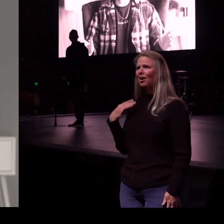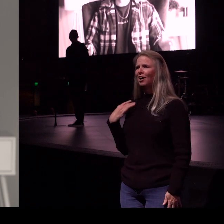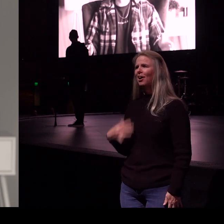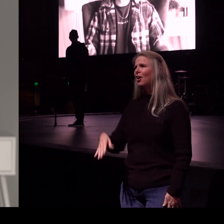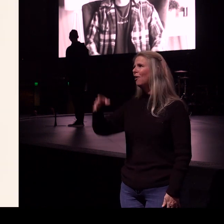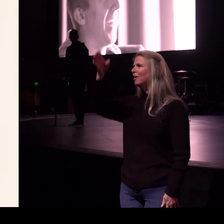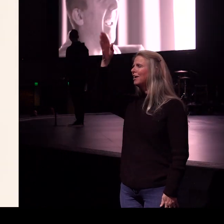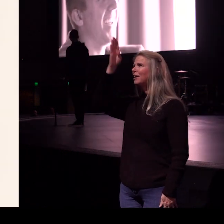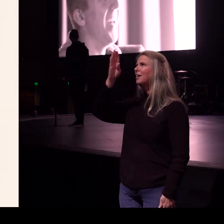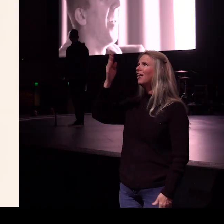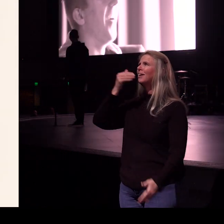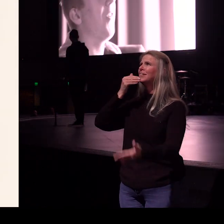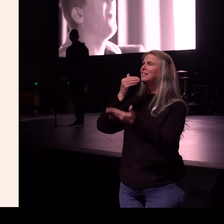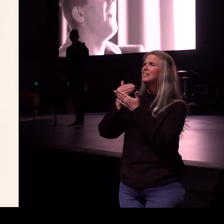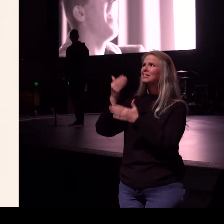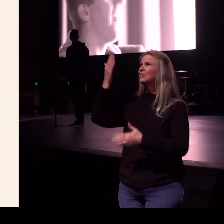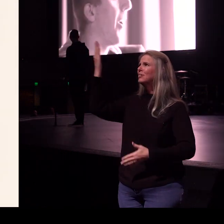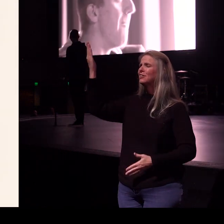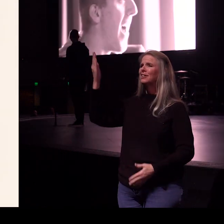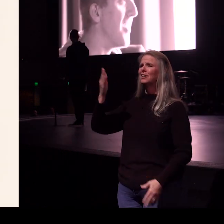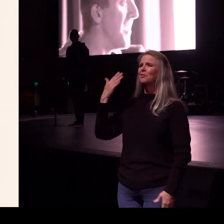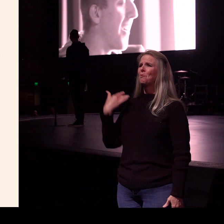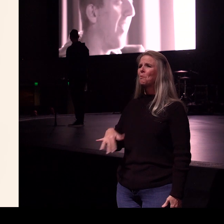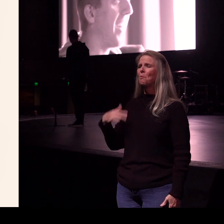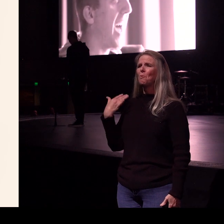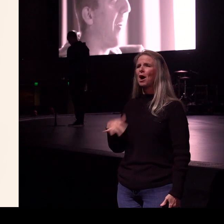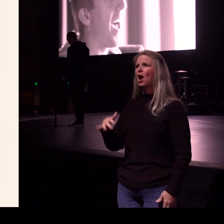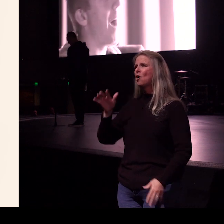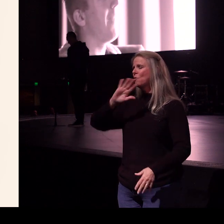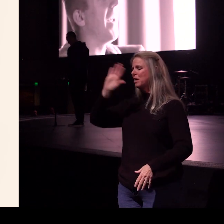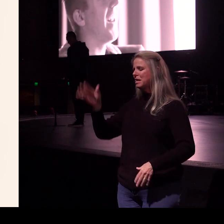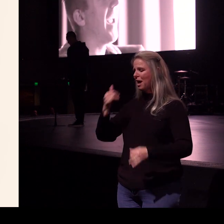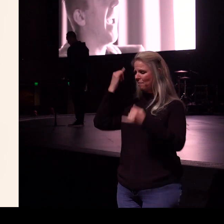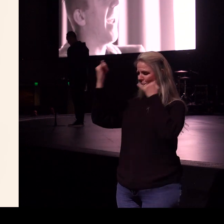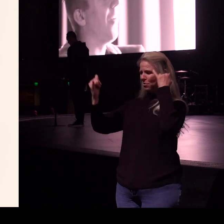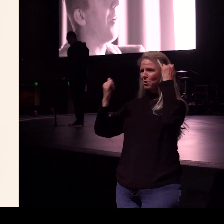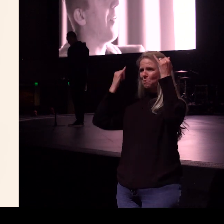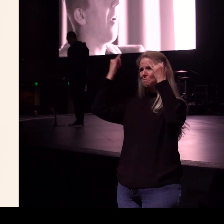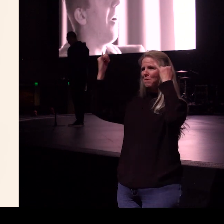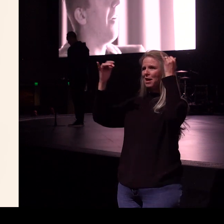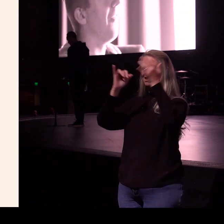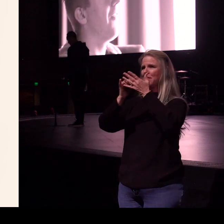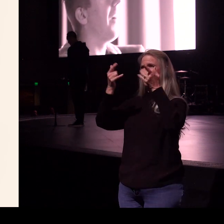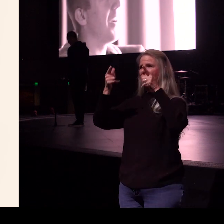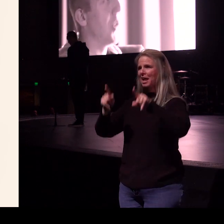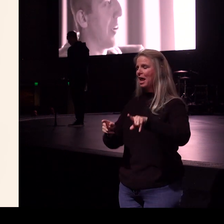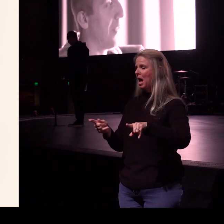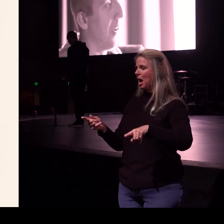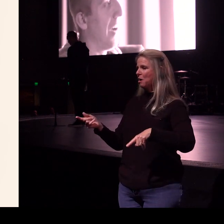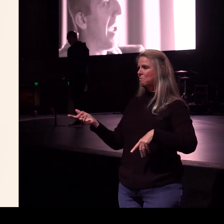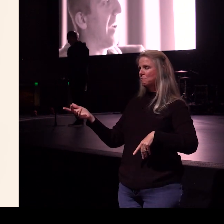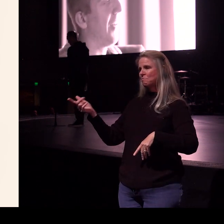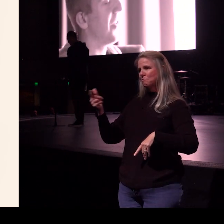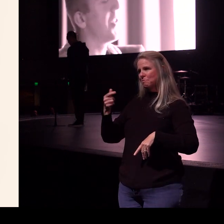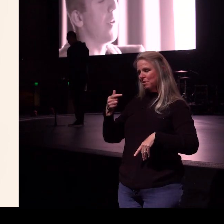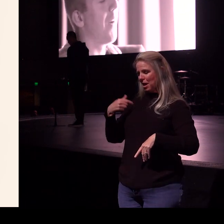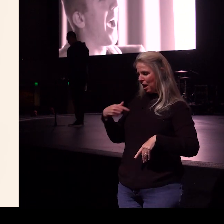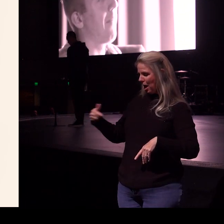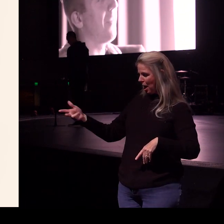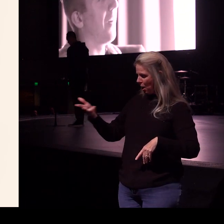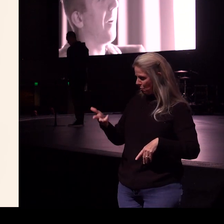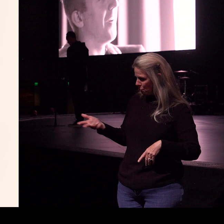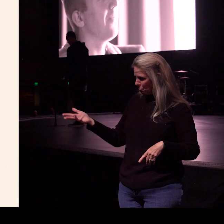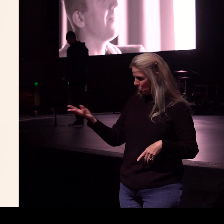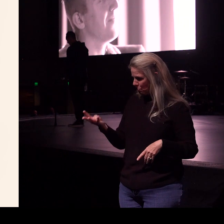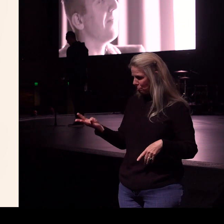so good. Like we would have never imagined something like that would happen. And we were all very joyful and we were just super